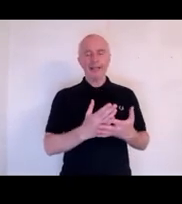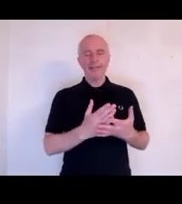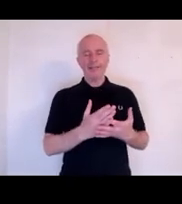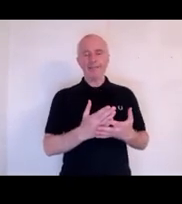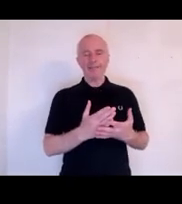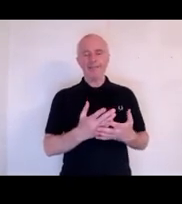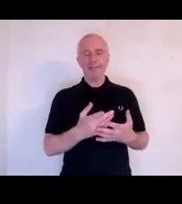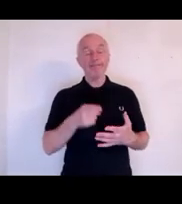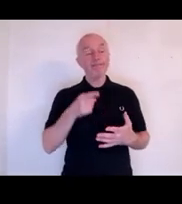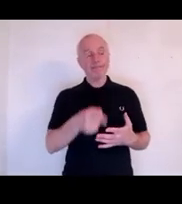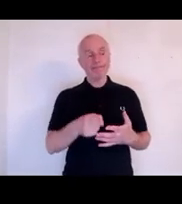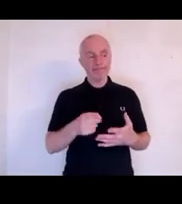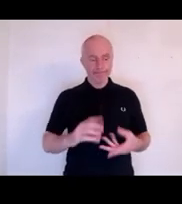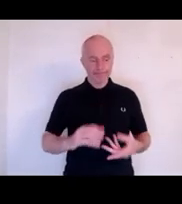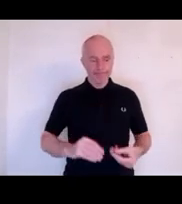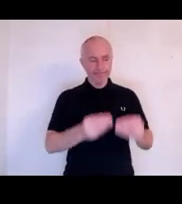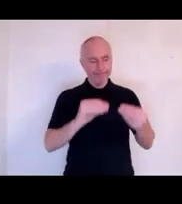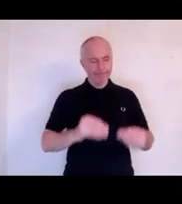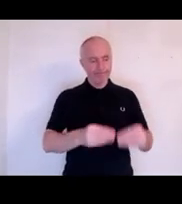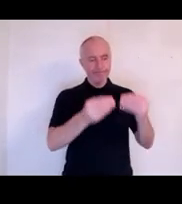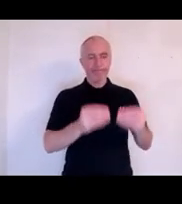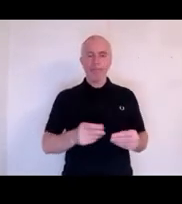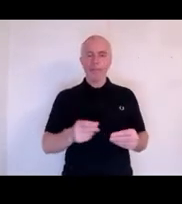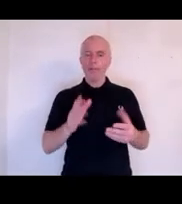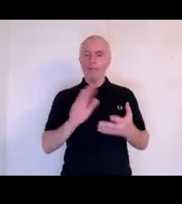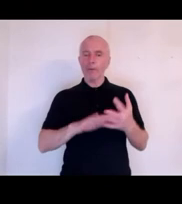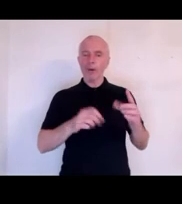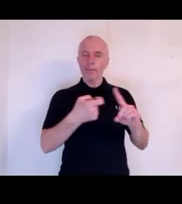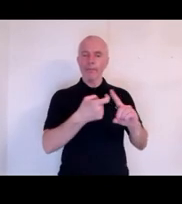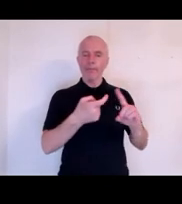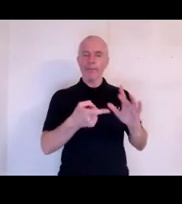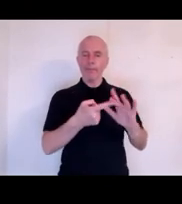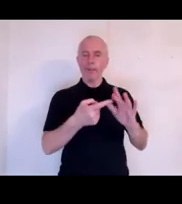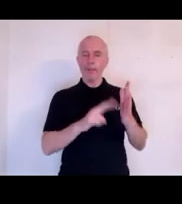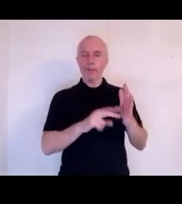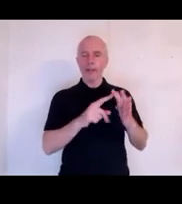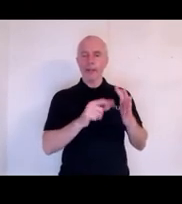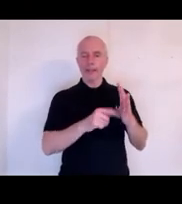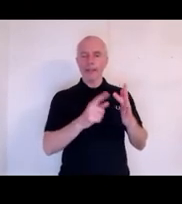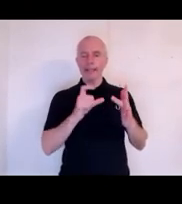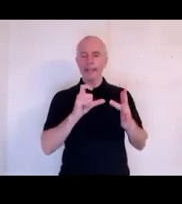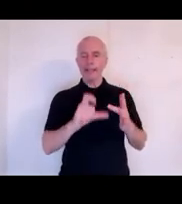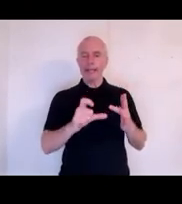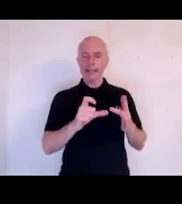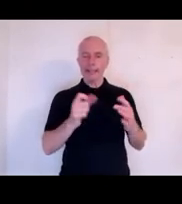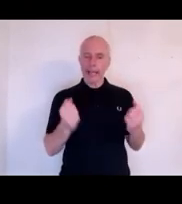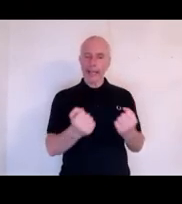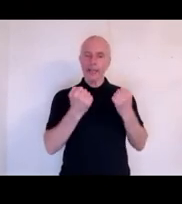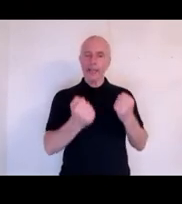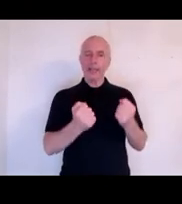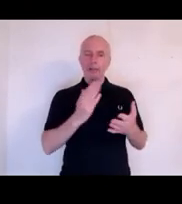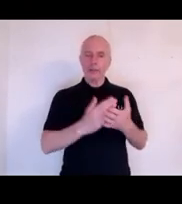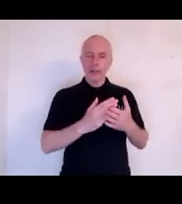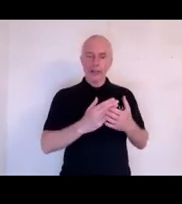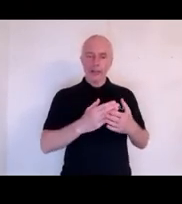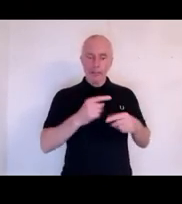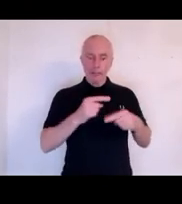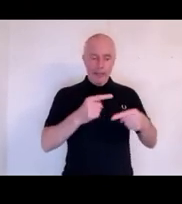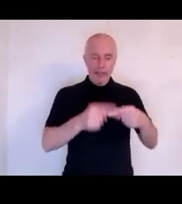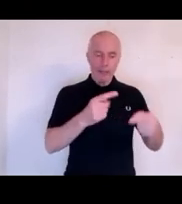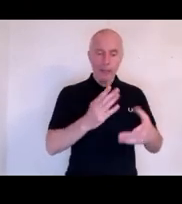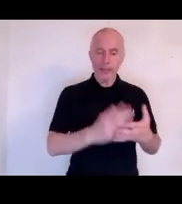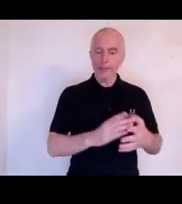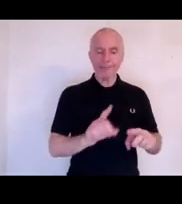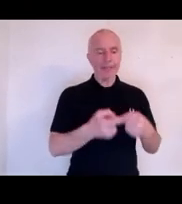neutrons with kinetic energy and so momentum in a couple of different ways. But you're right in identifying